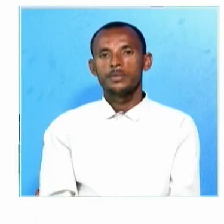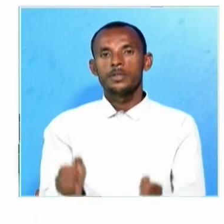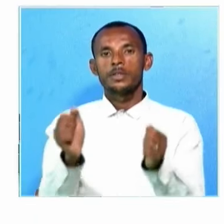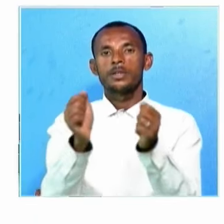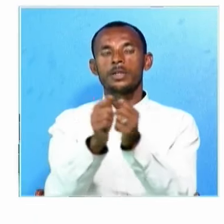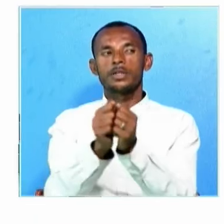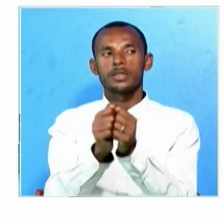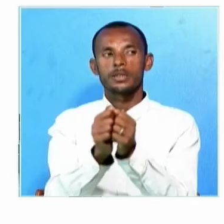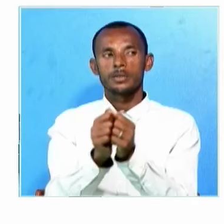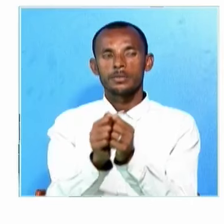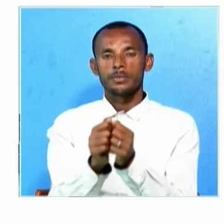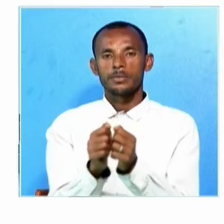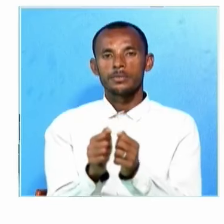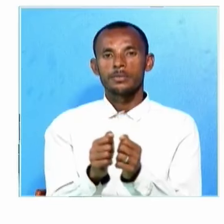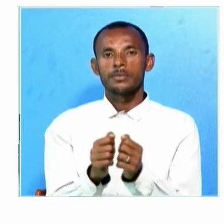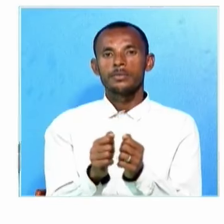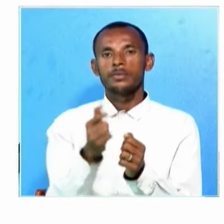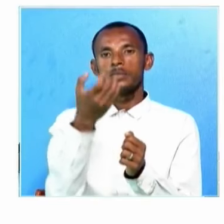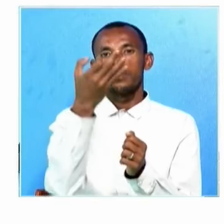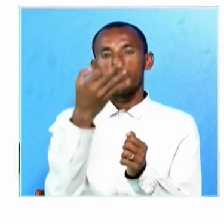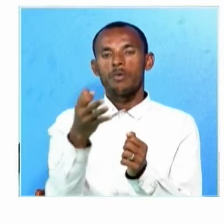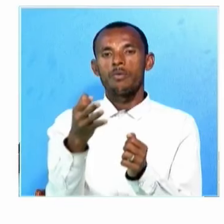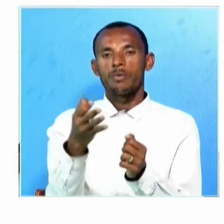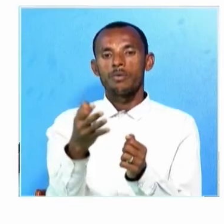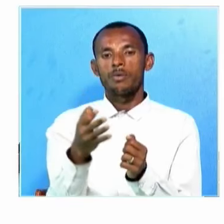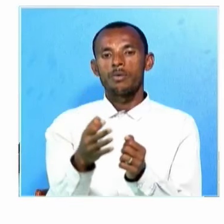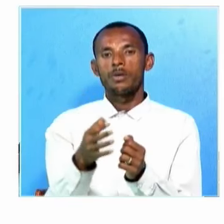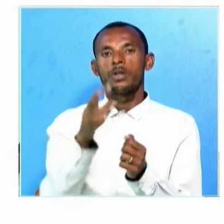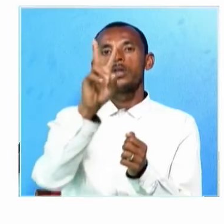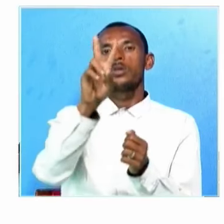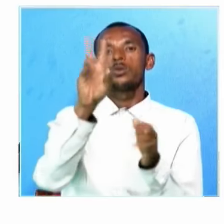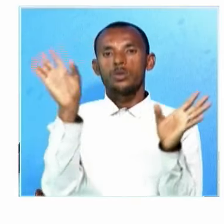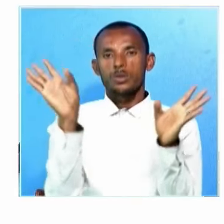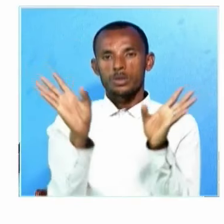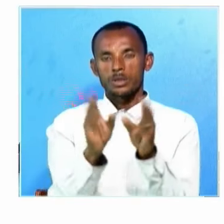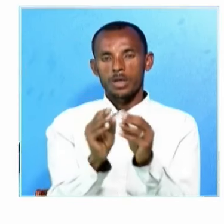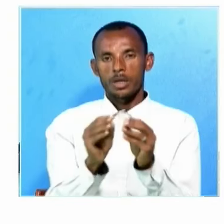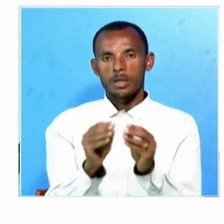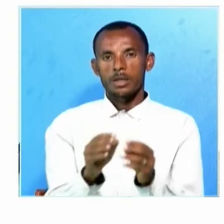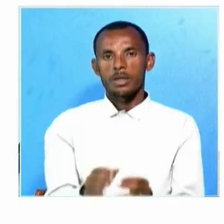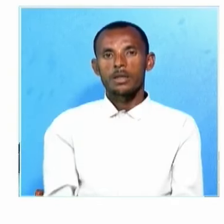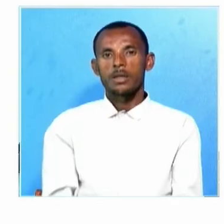Intersection of two sets